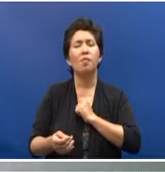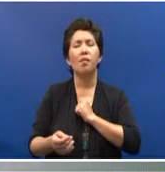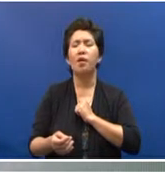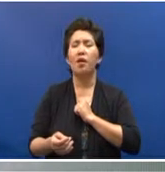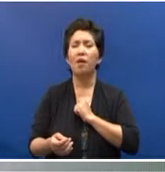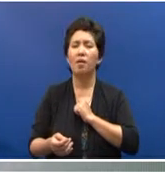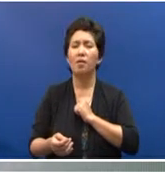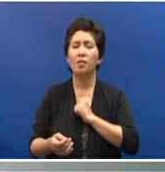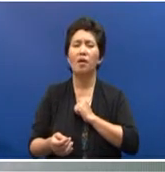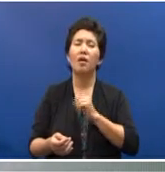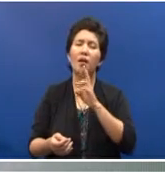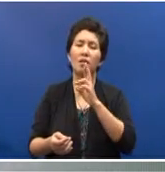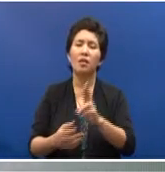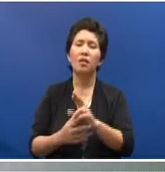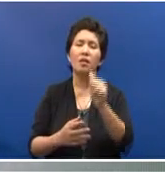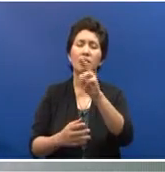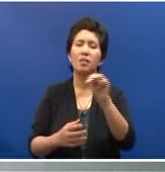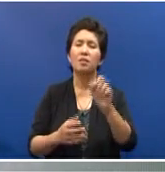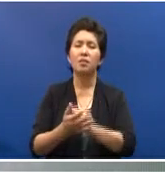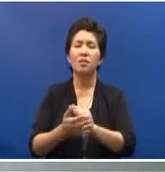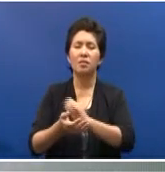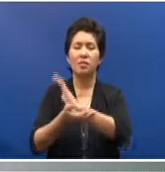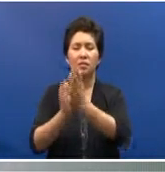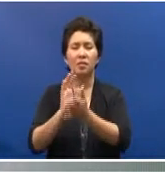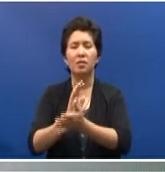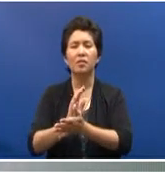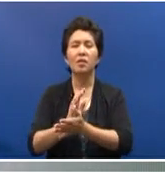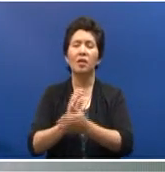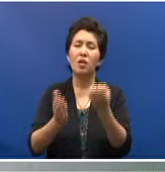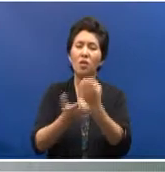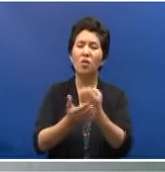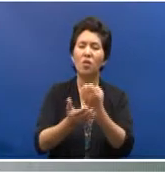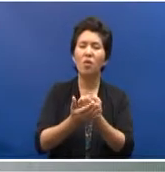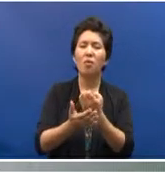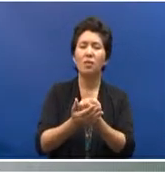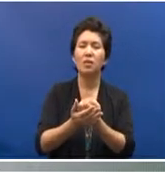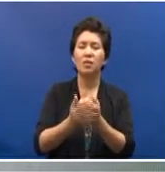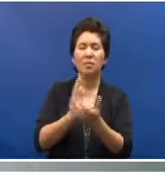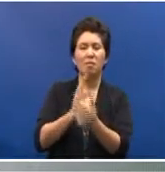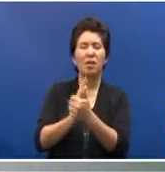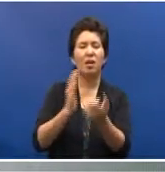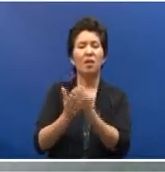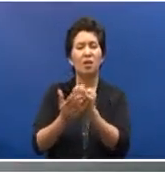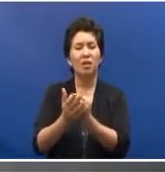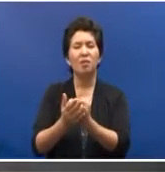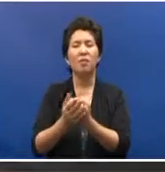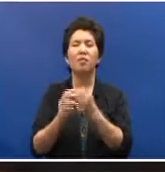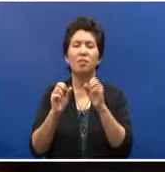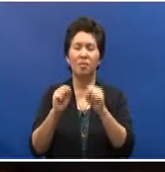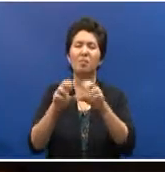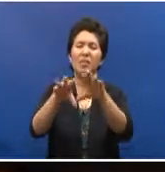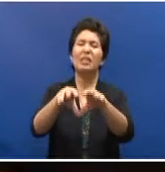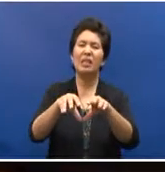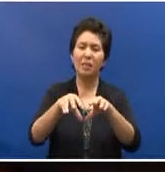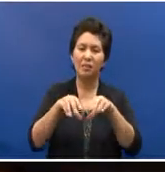so are the assumptions made by the economic scholars universal in nature? Can it be